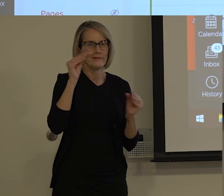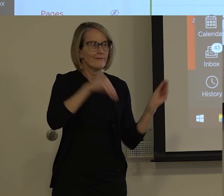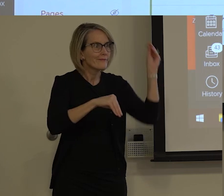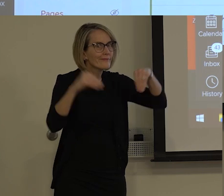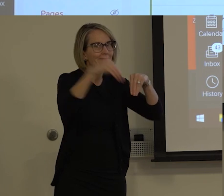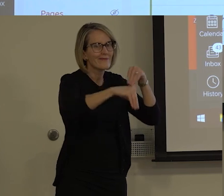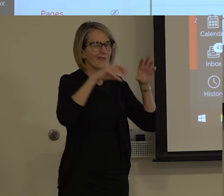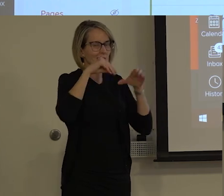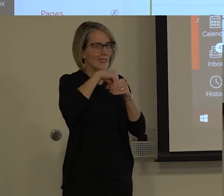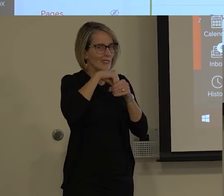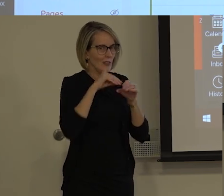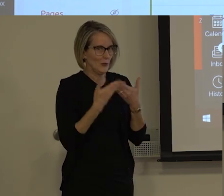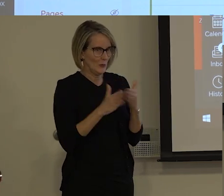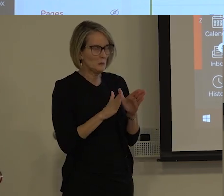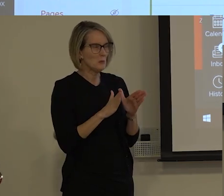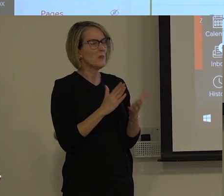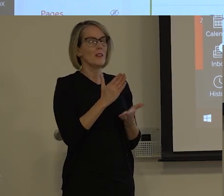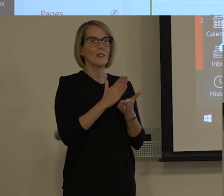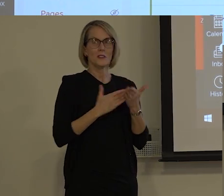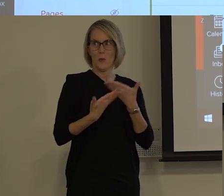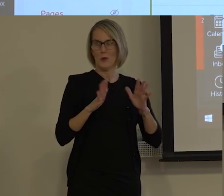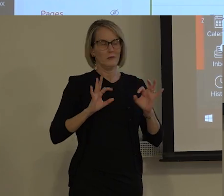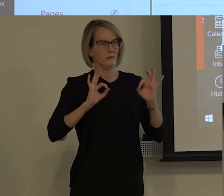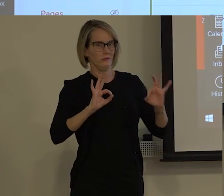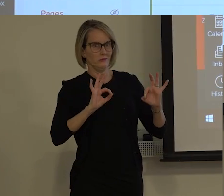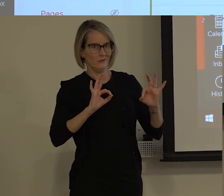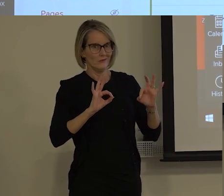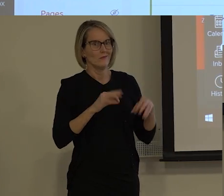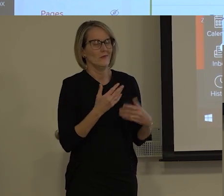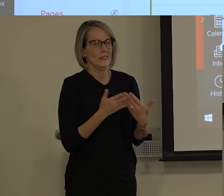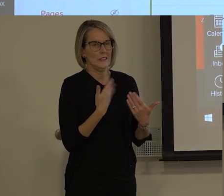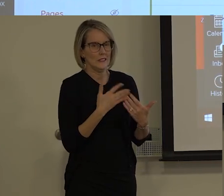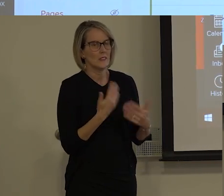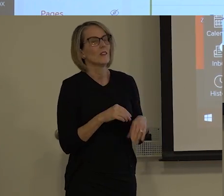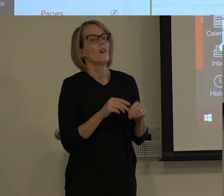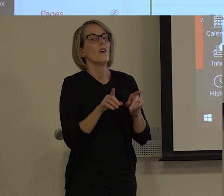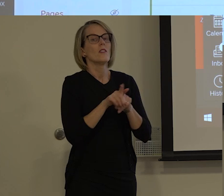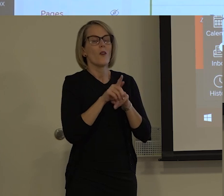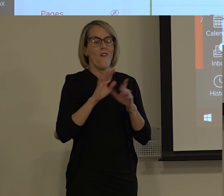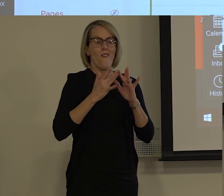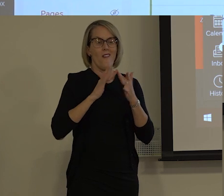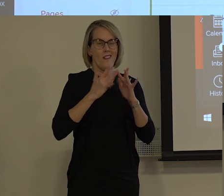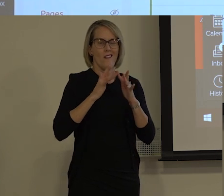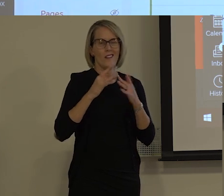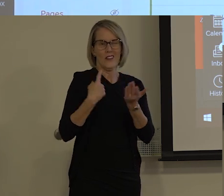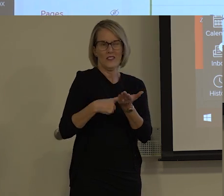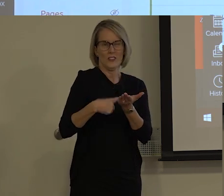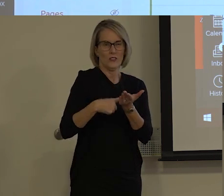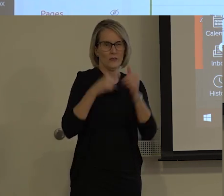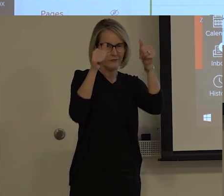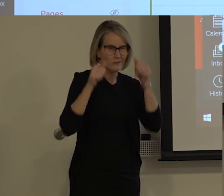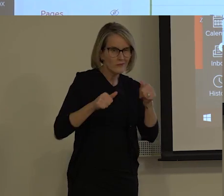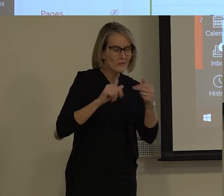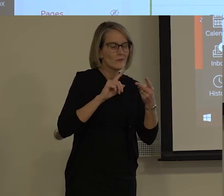elements naturally lend themselves to asynchronous modes. These elements include things like discussion forums, blogs, social media, activities that ask students